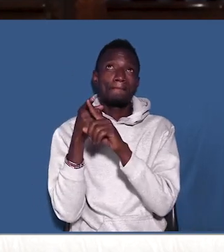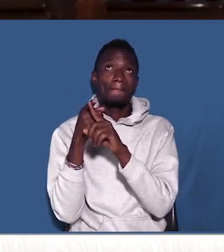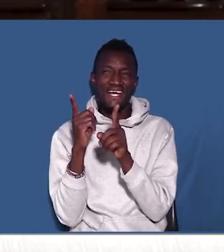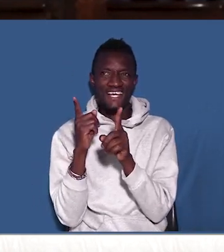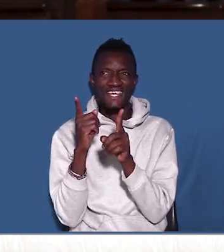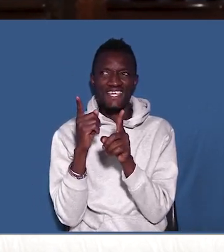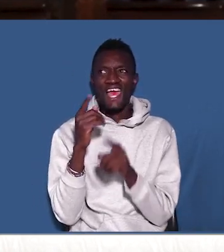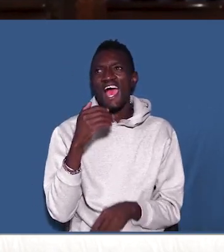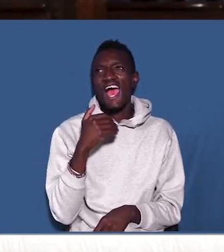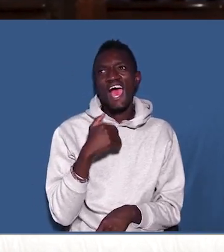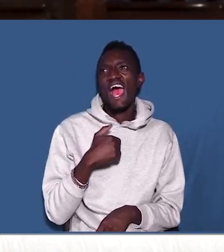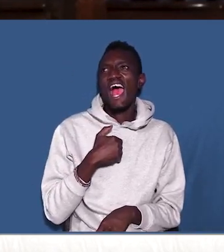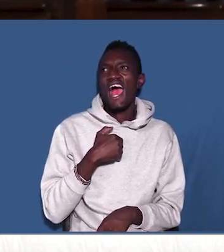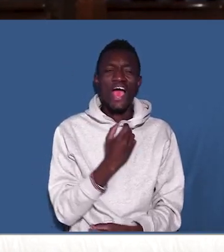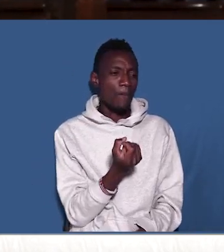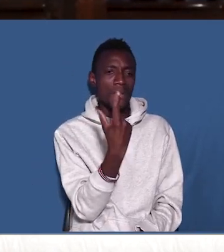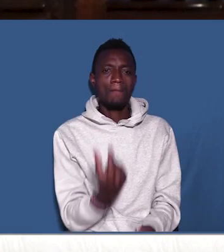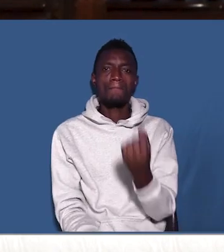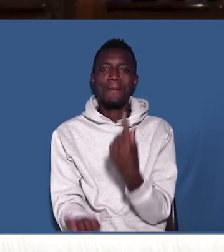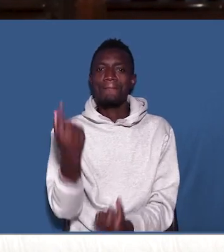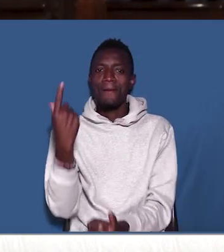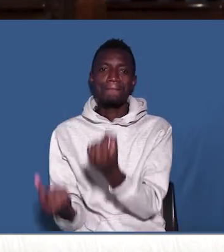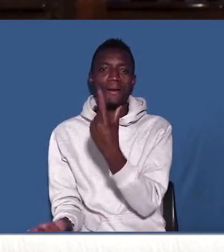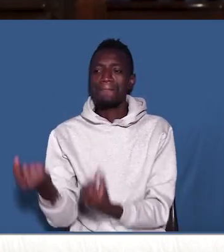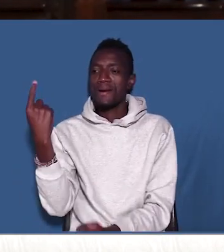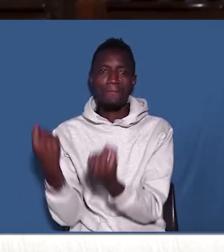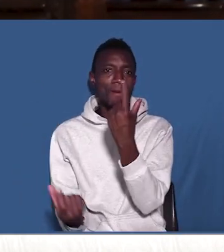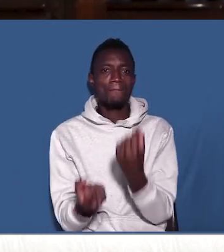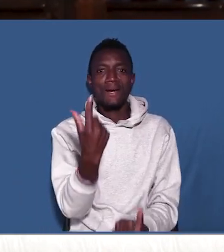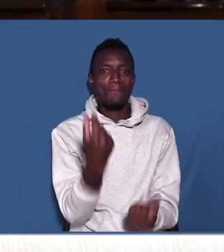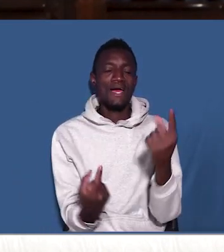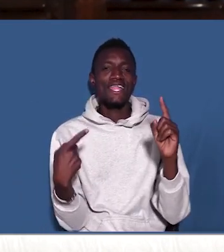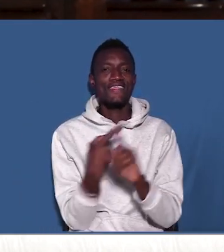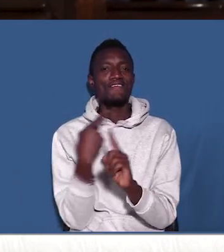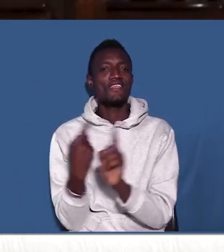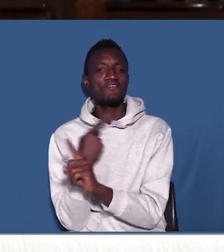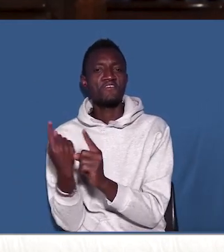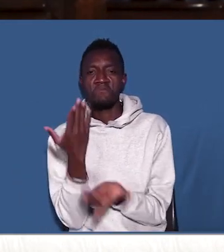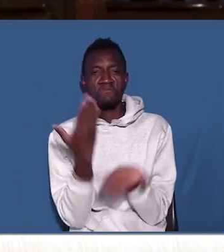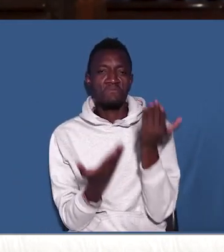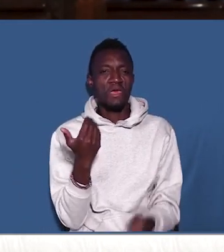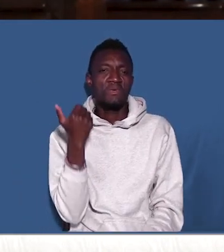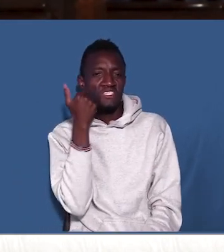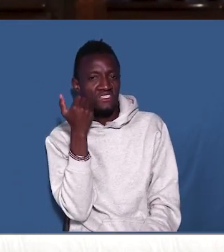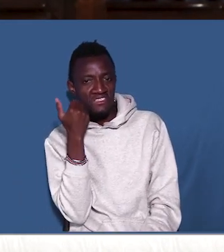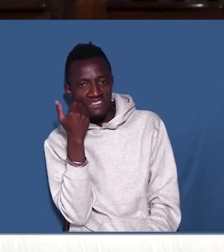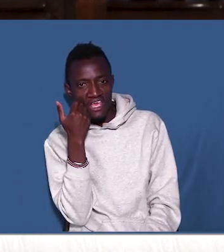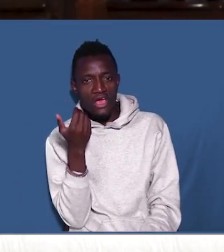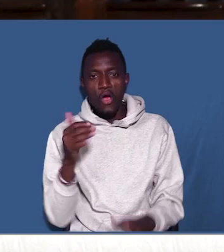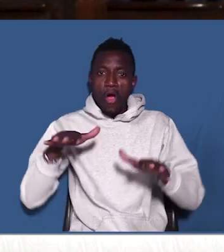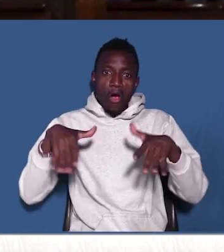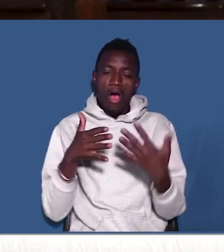of infirmities, they may be sick, they may be living in areas where the gospel cannot be